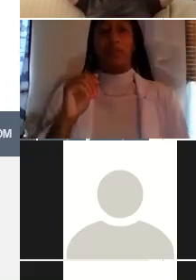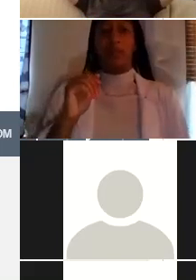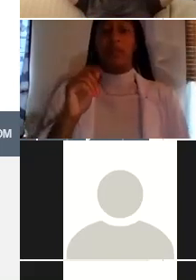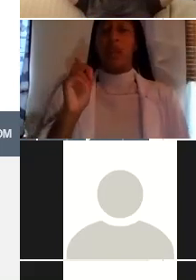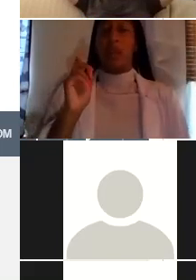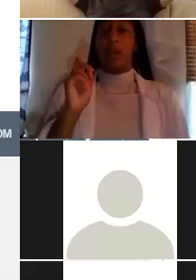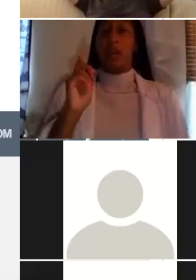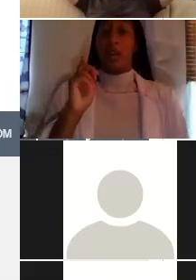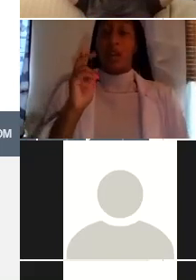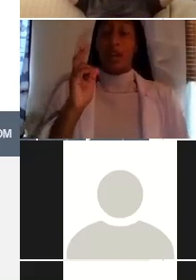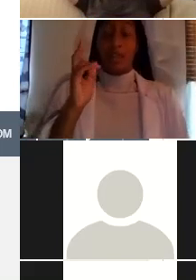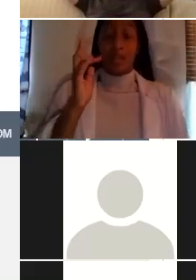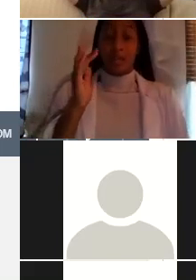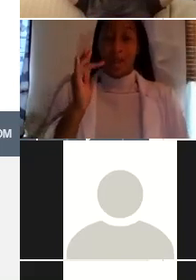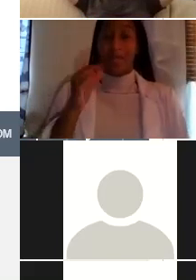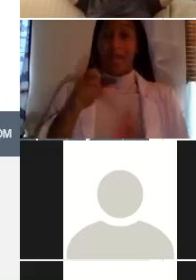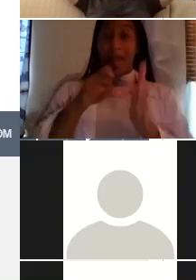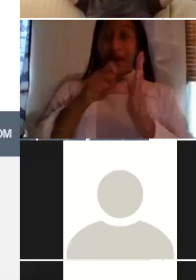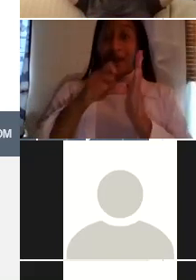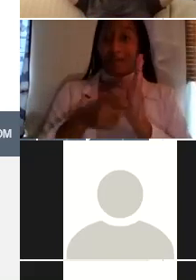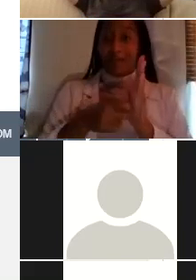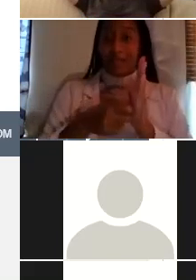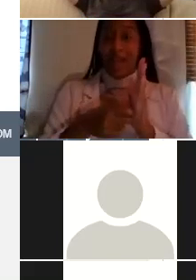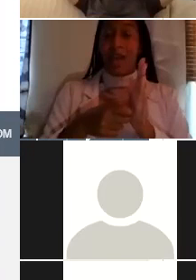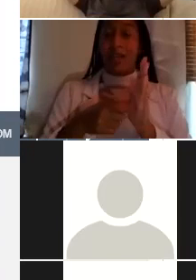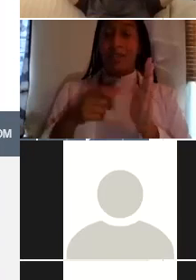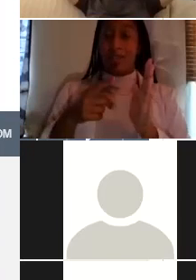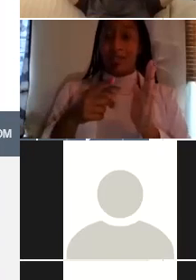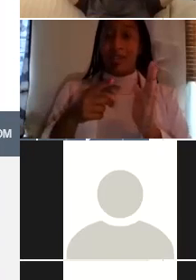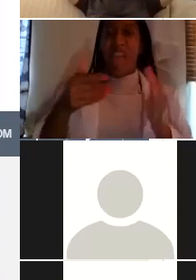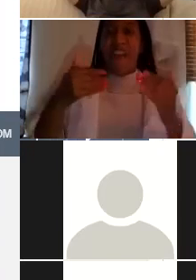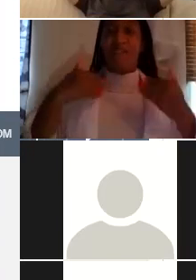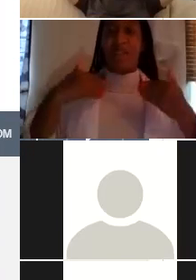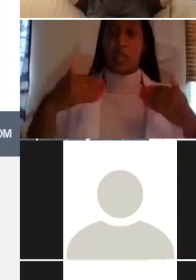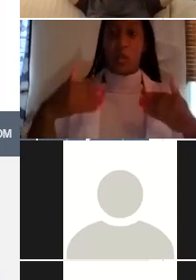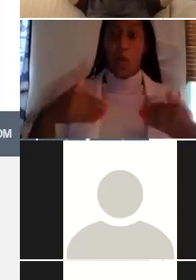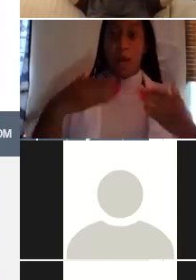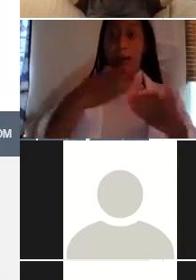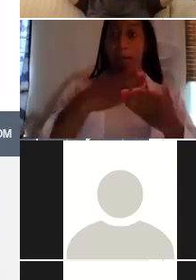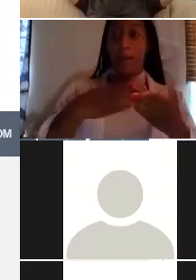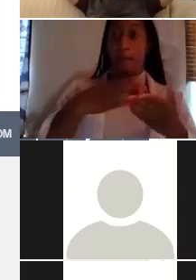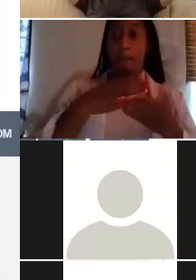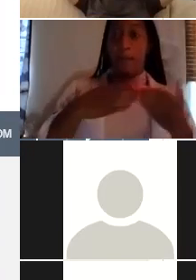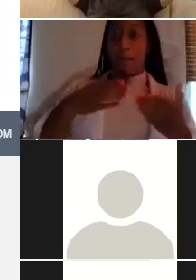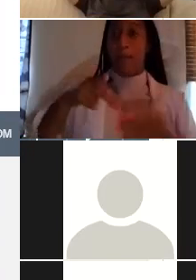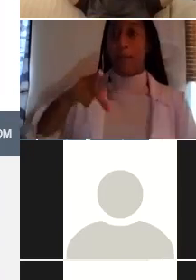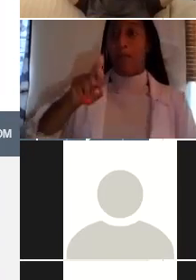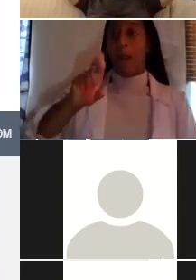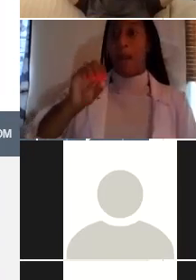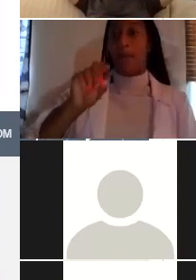quantities such as the volume of an ideal gas, right? Remember, ideal means it doesn't really exist,